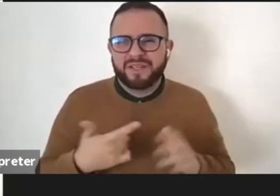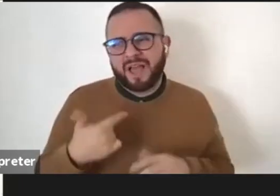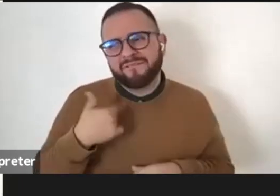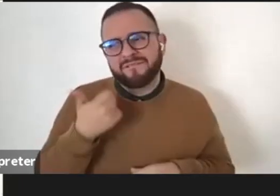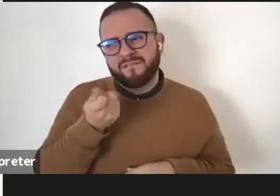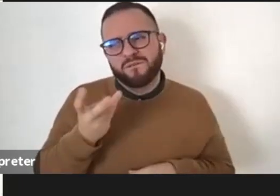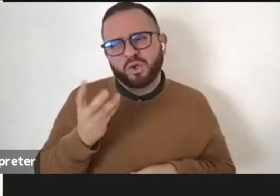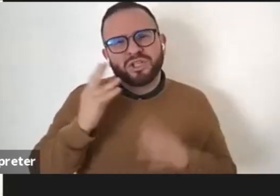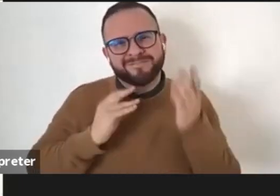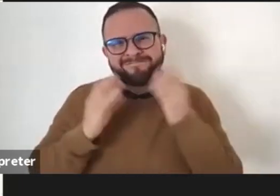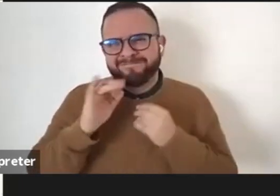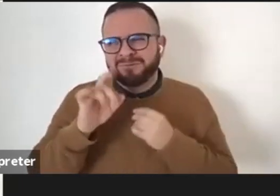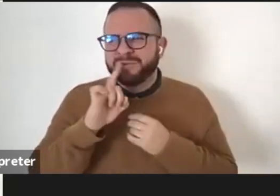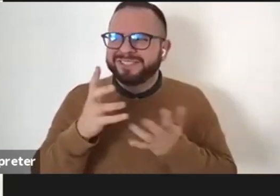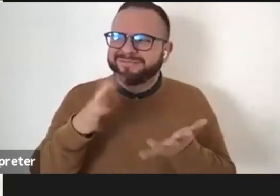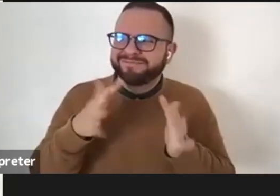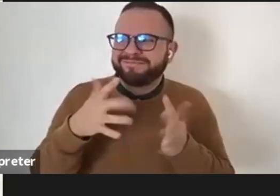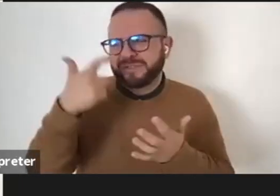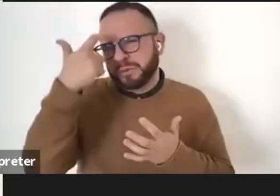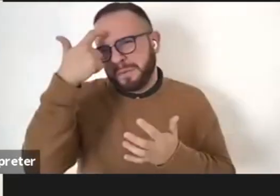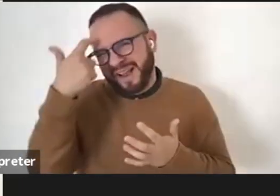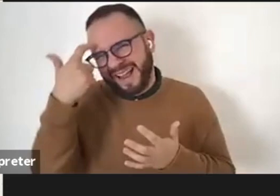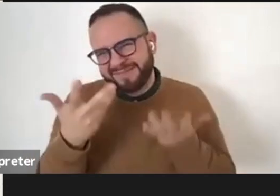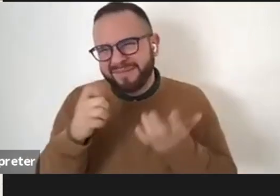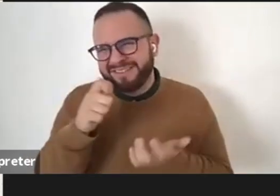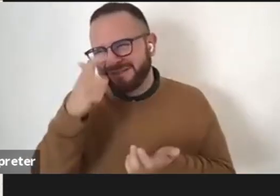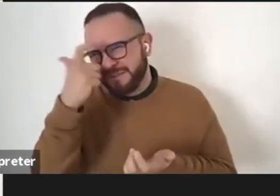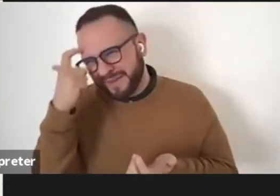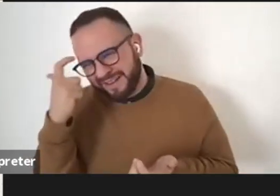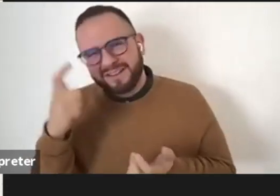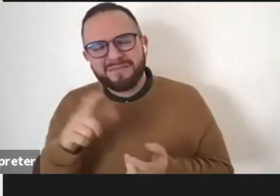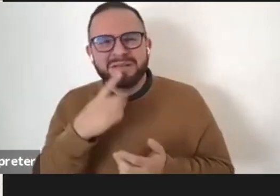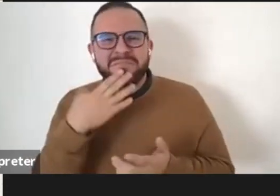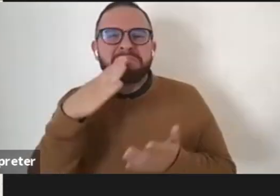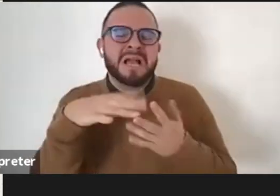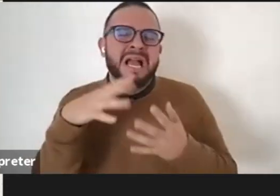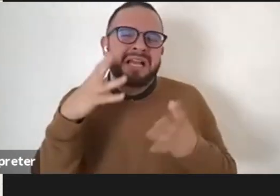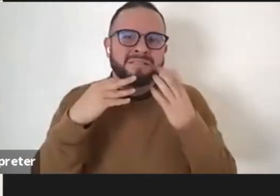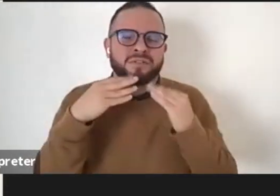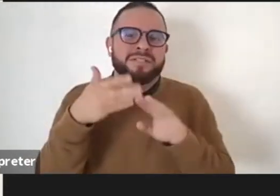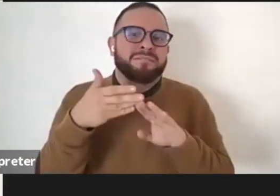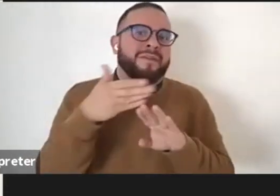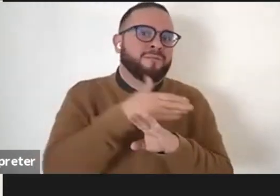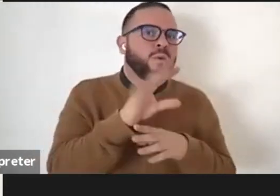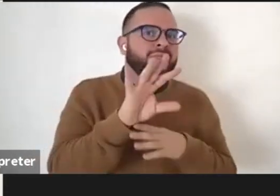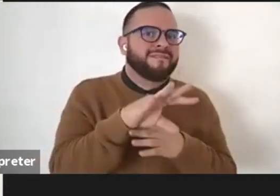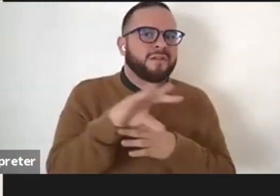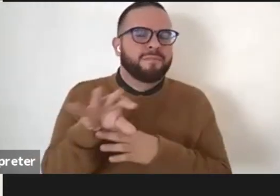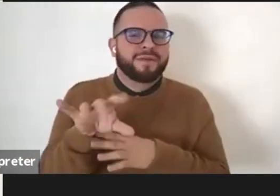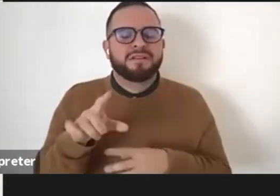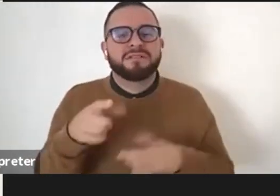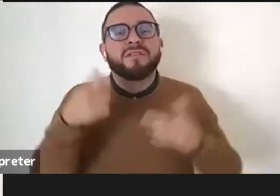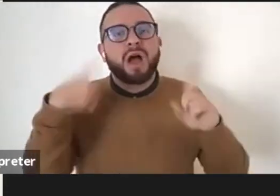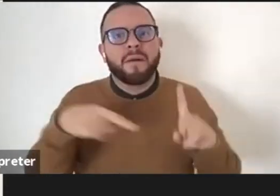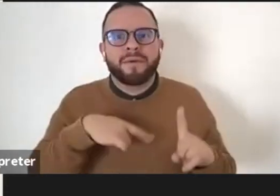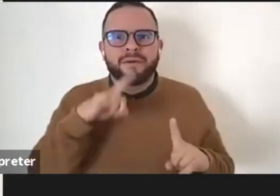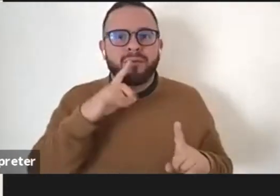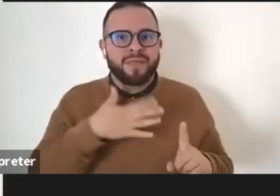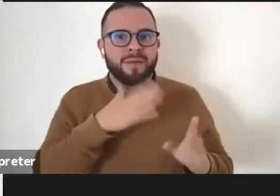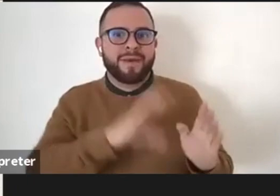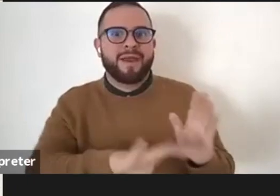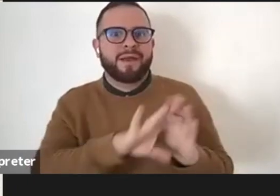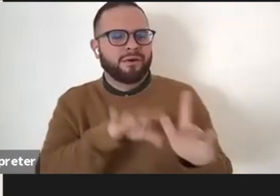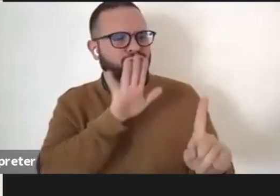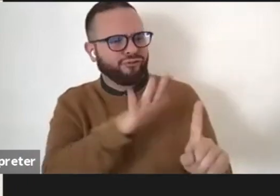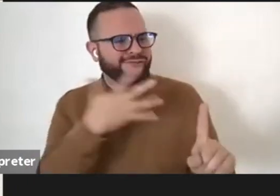experiences just before the filming. And so I really understood her sadness. I just felt